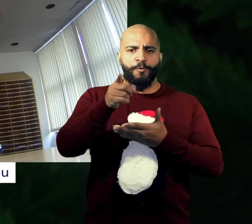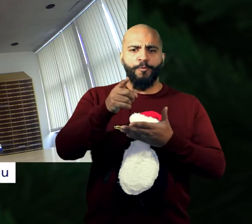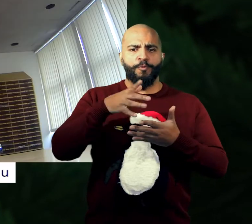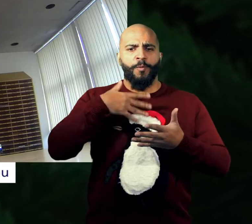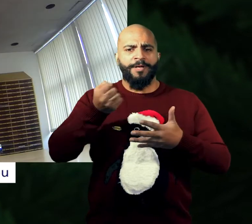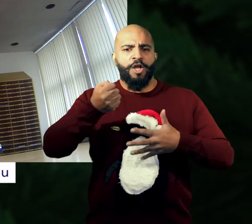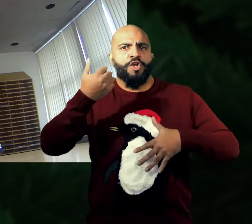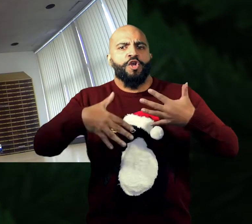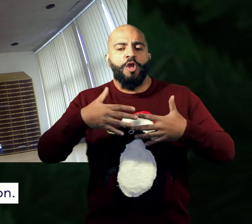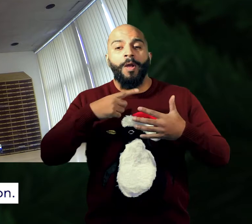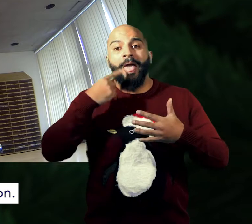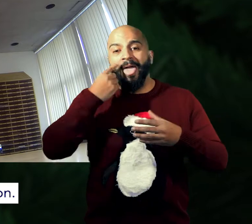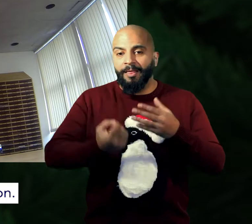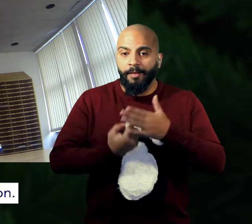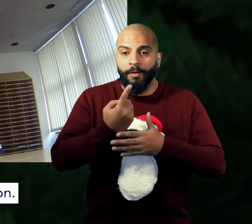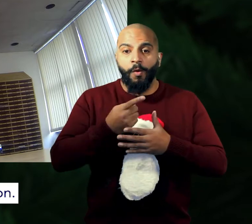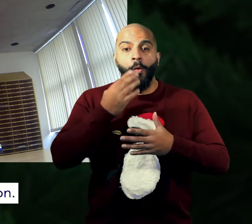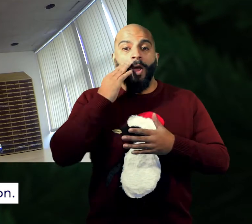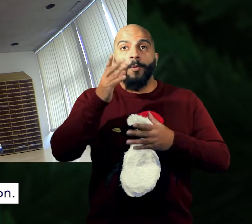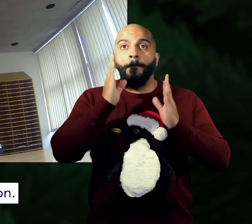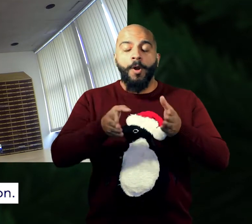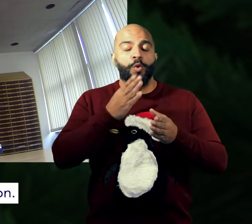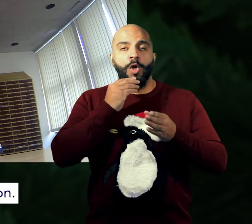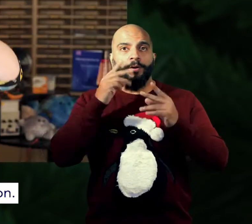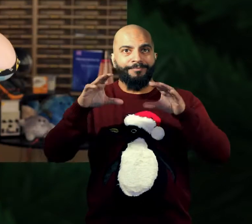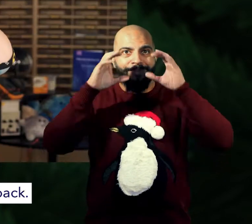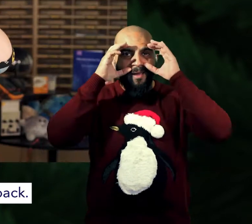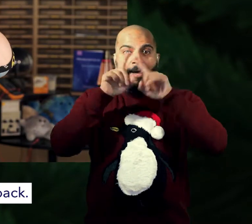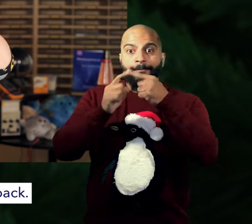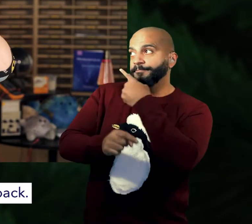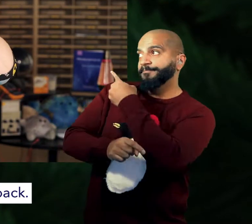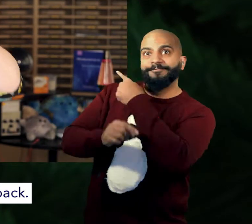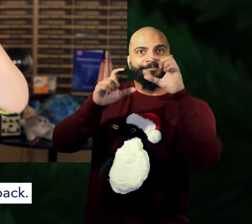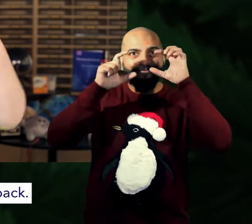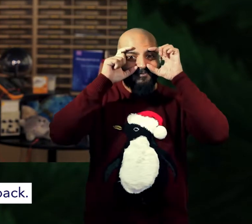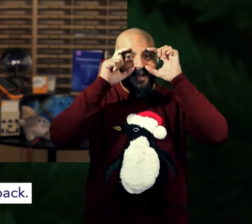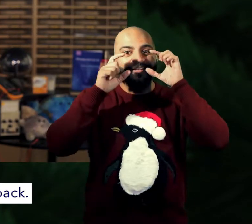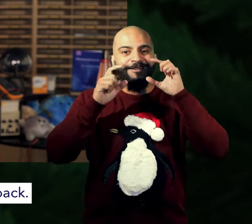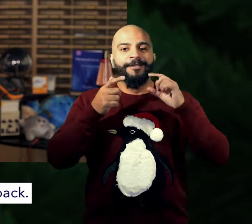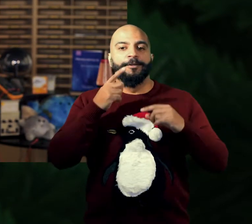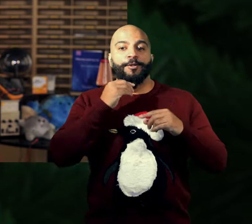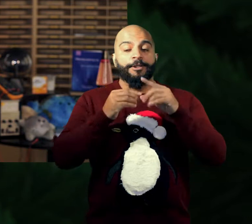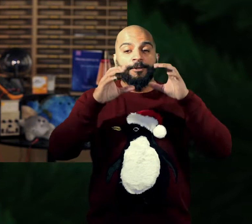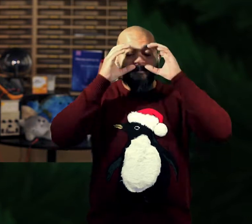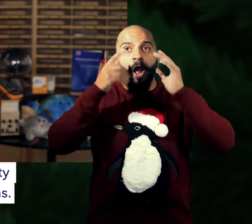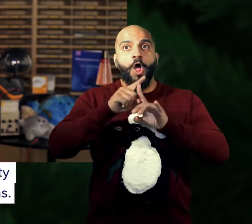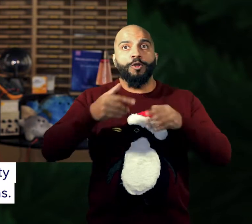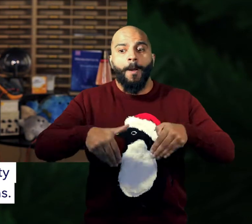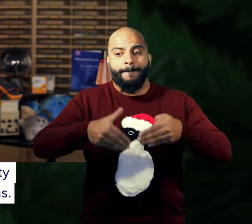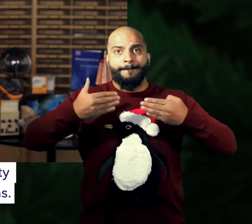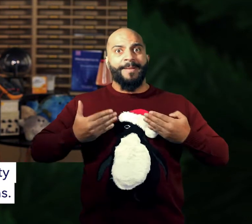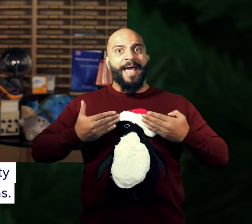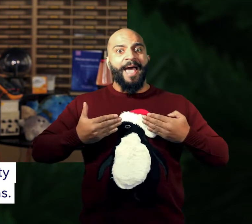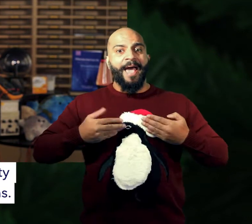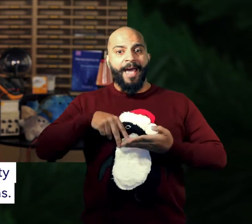getting hurt in some experiments, but for this, I need to wear eye protection and I'm going to make sure I stand well back. Make sure